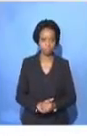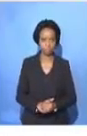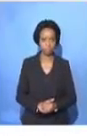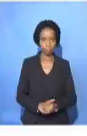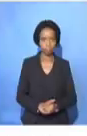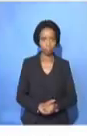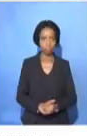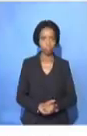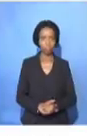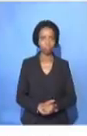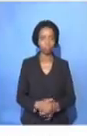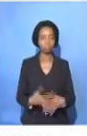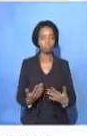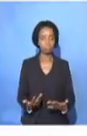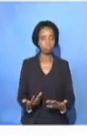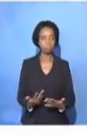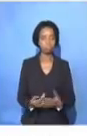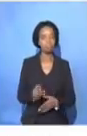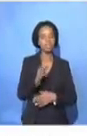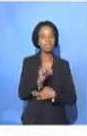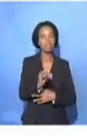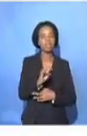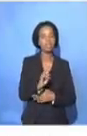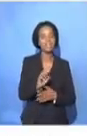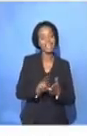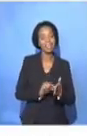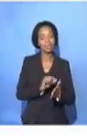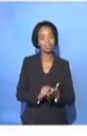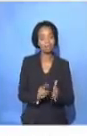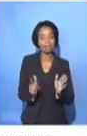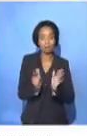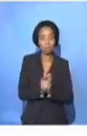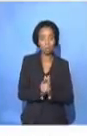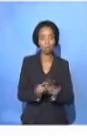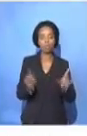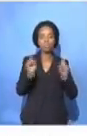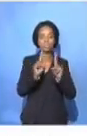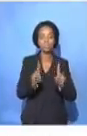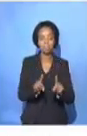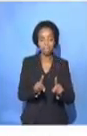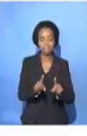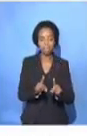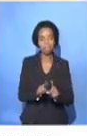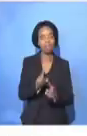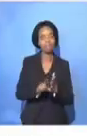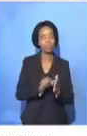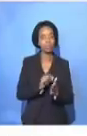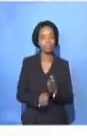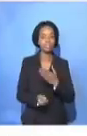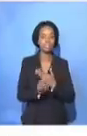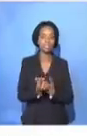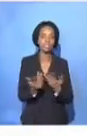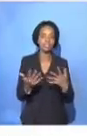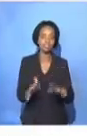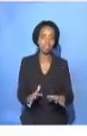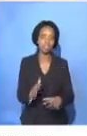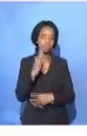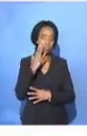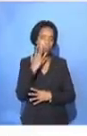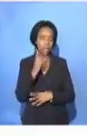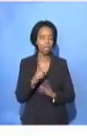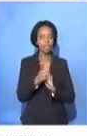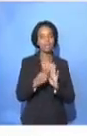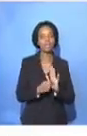In accordance with the electoral law, special voting took place on the 6th and 7th